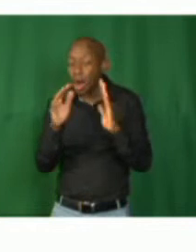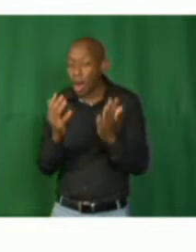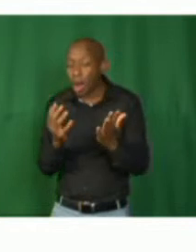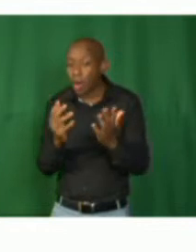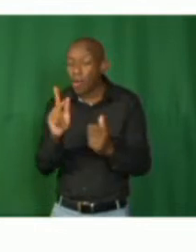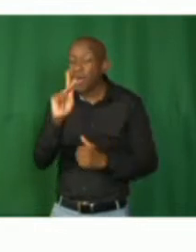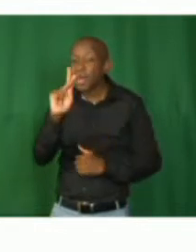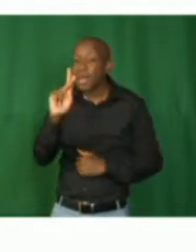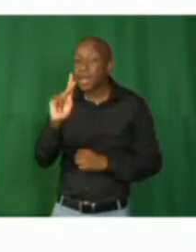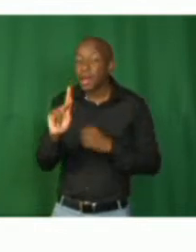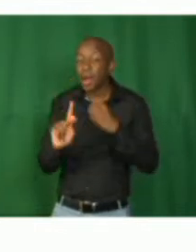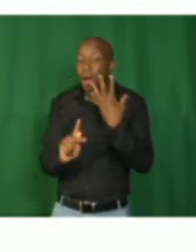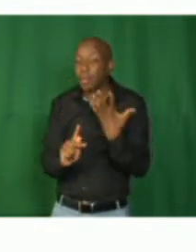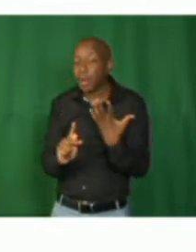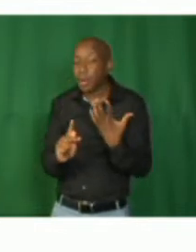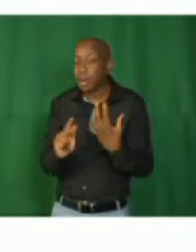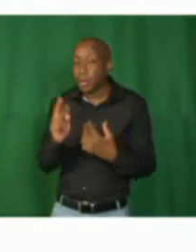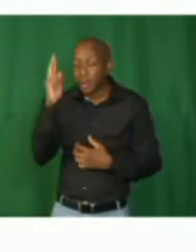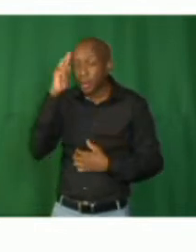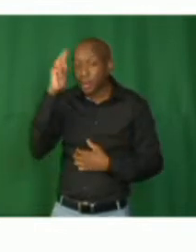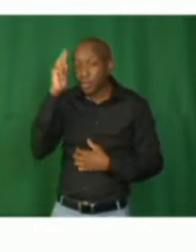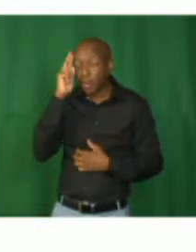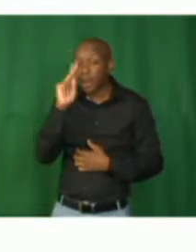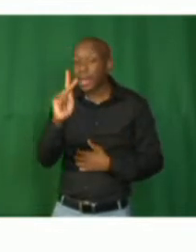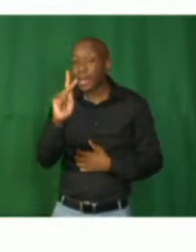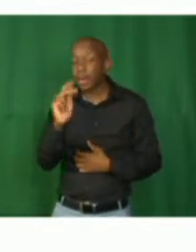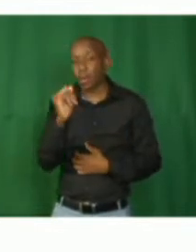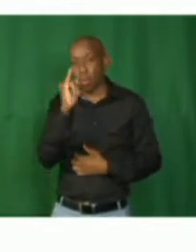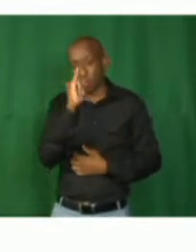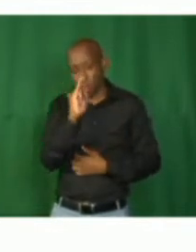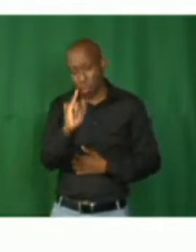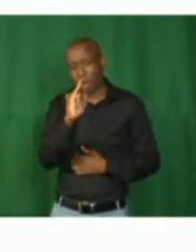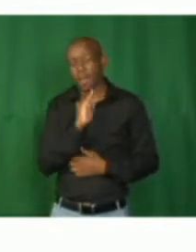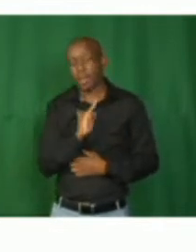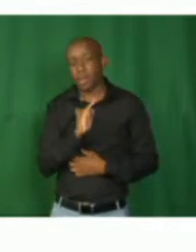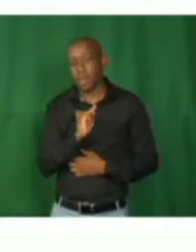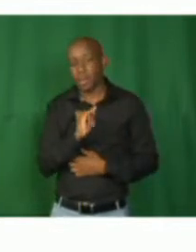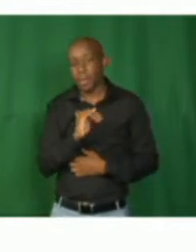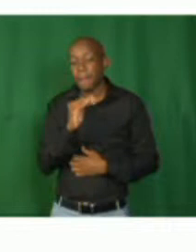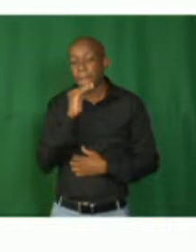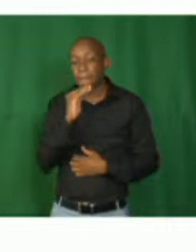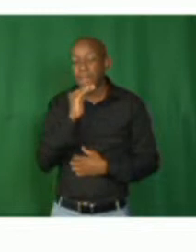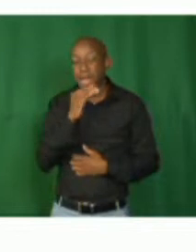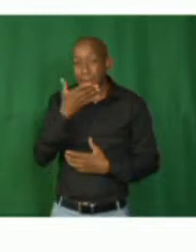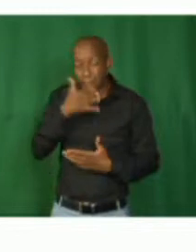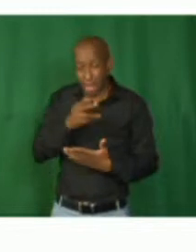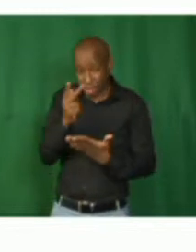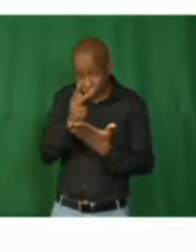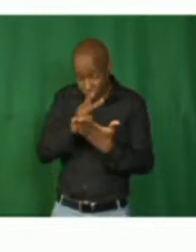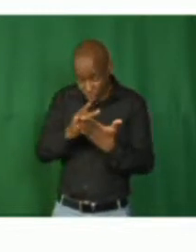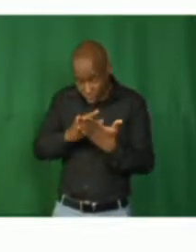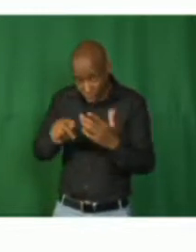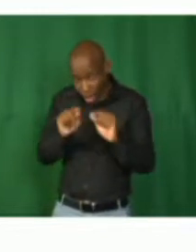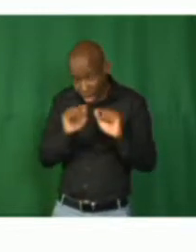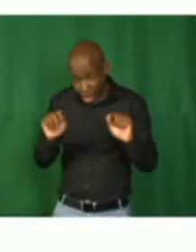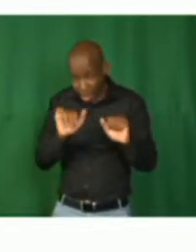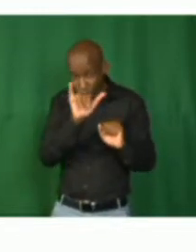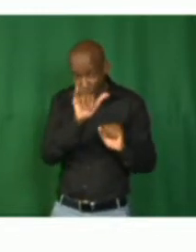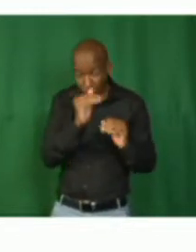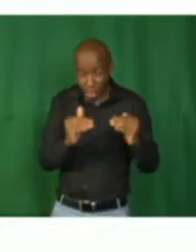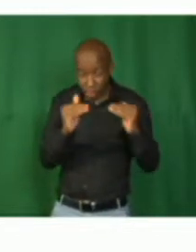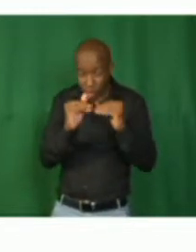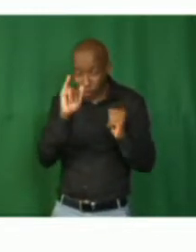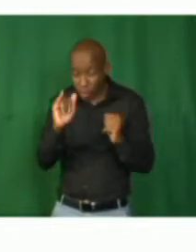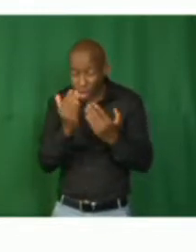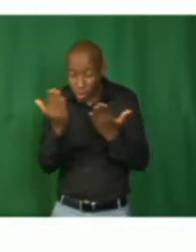our k that we talked about is equal to 1. It means now we must draw the line y is equal to 1, and then look for